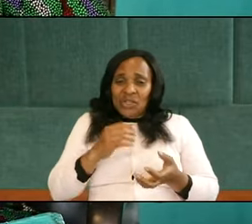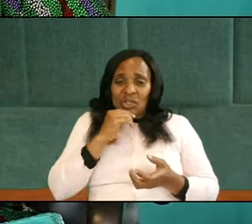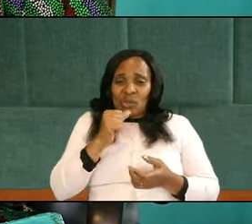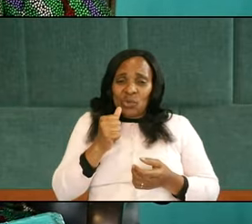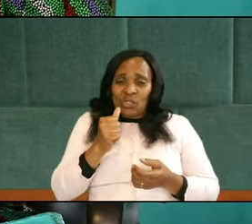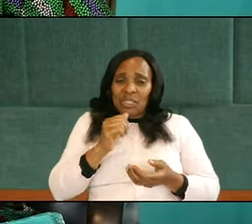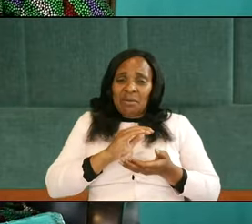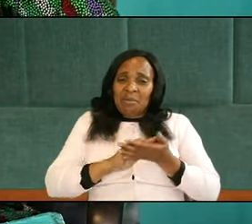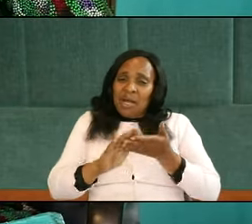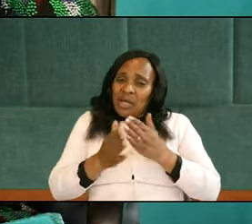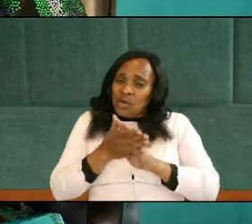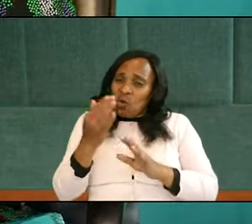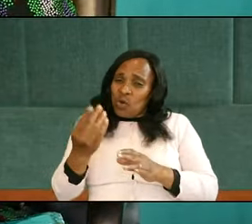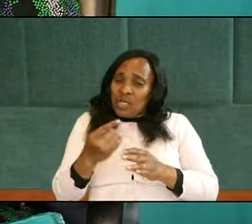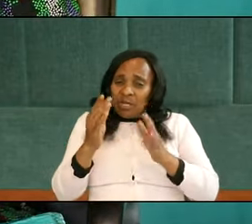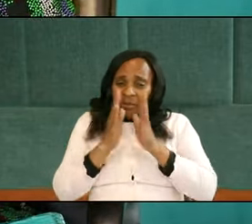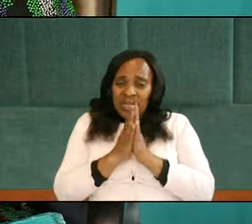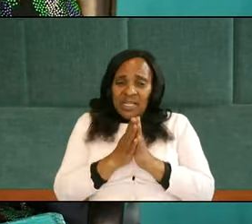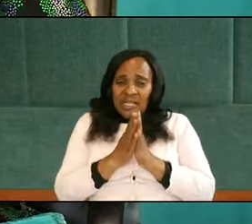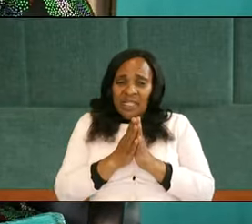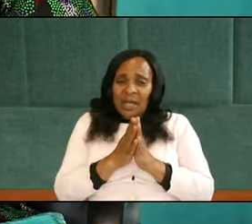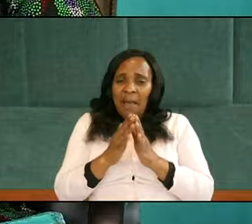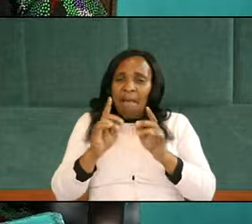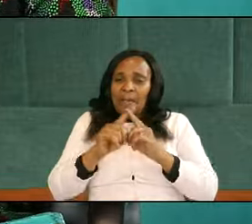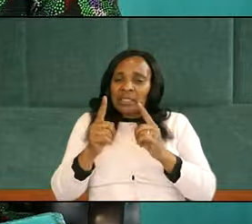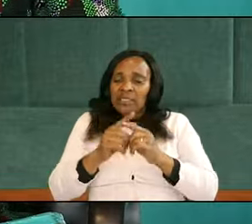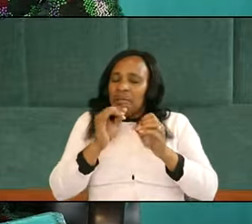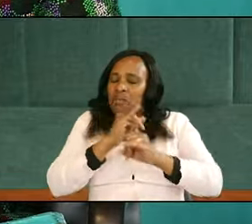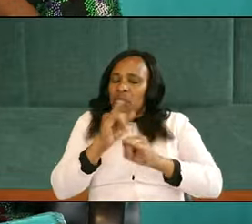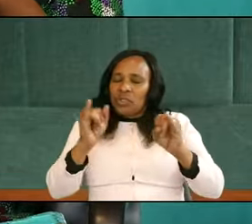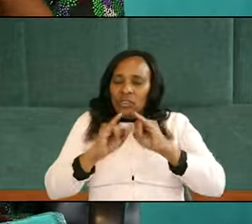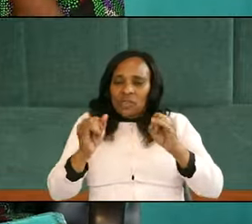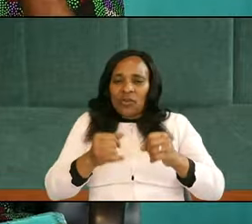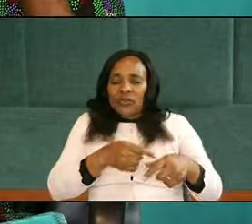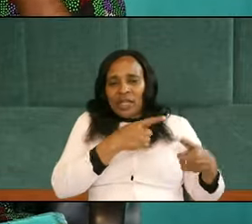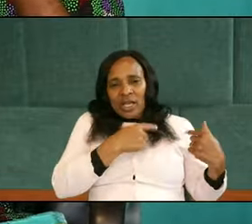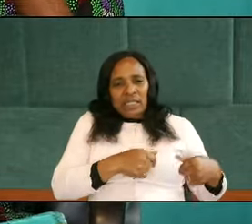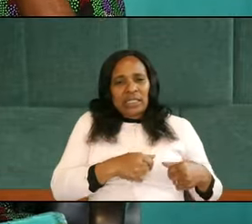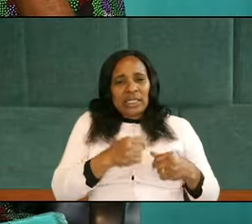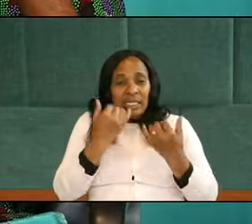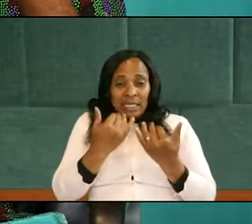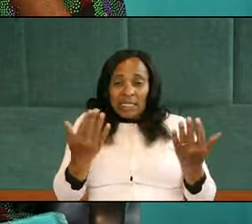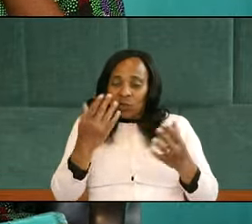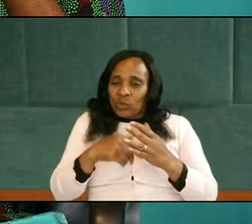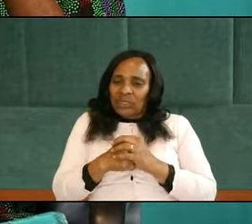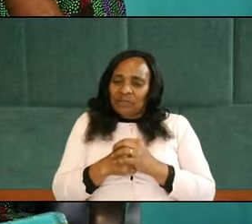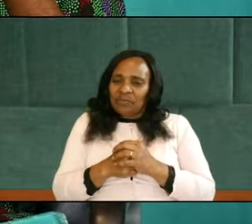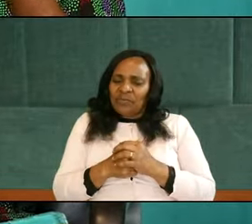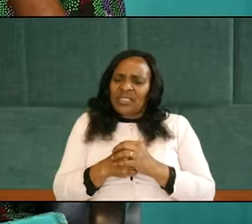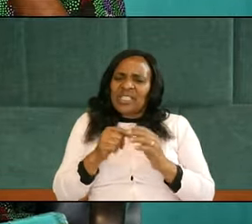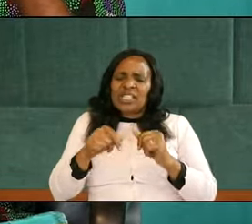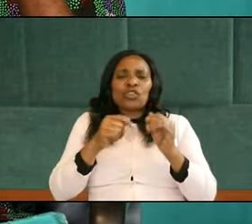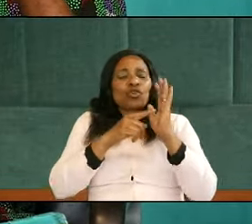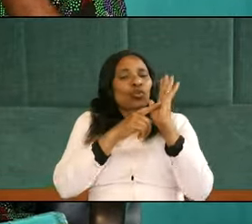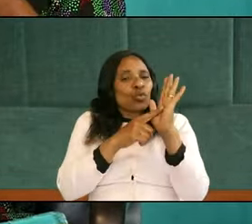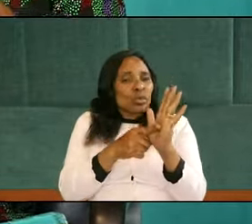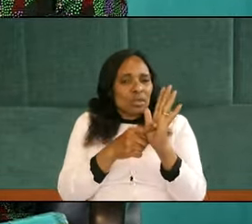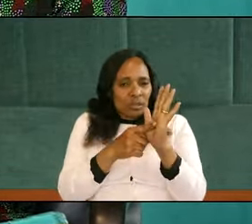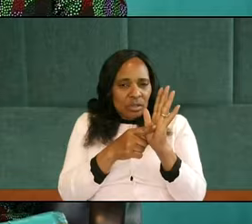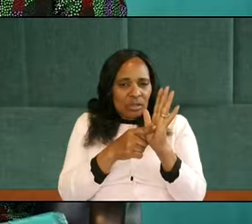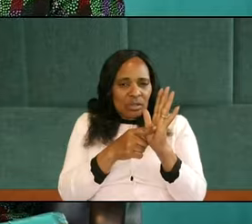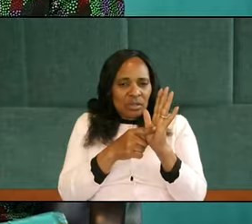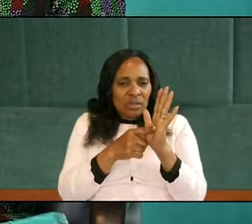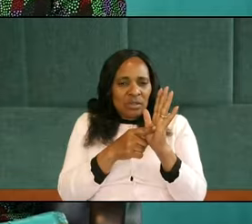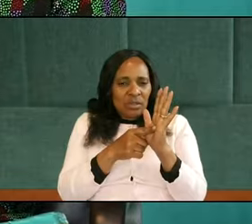for pardon only that he prayed, but for purity of heart. And the thing is, this clearly illustrates that, I